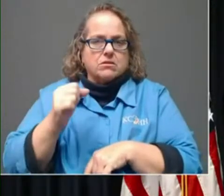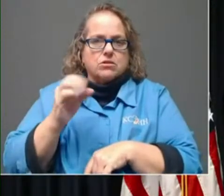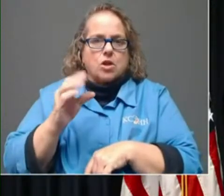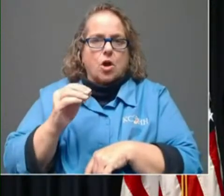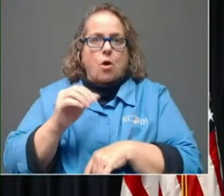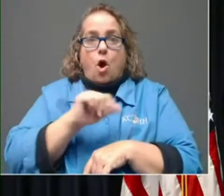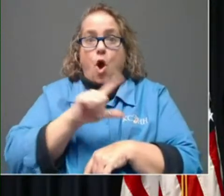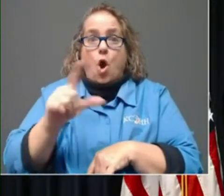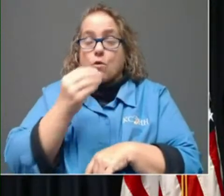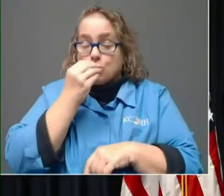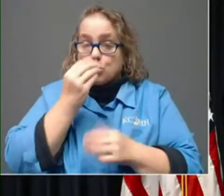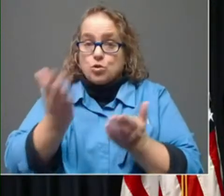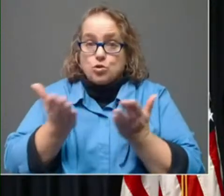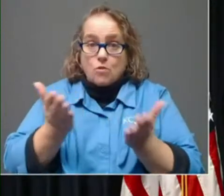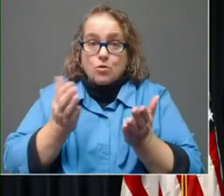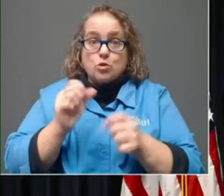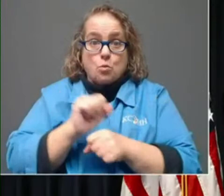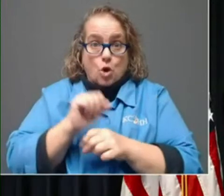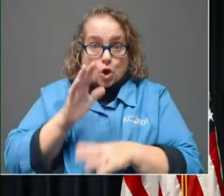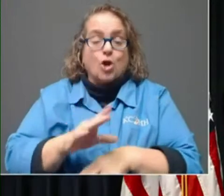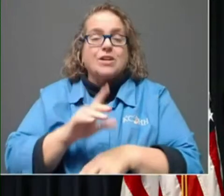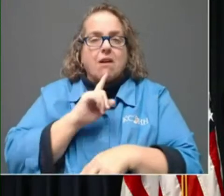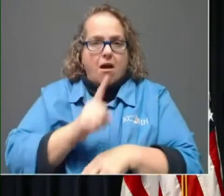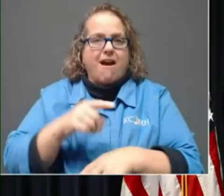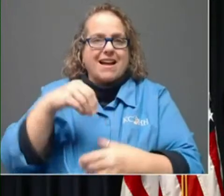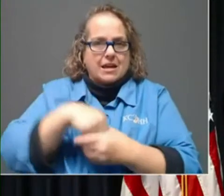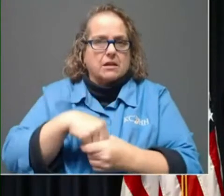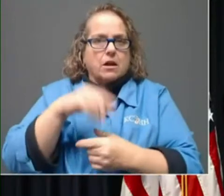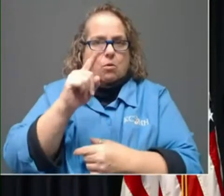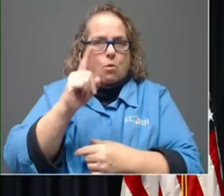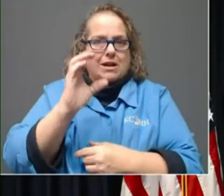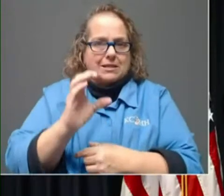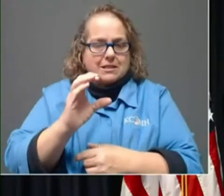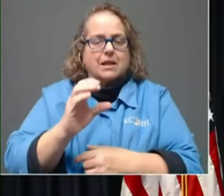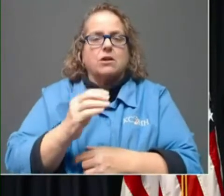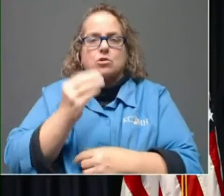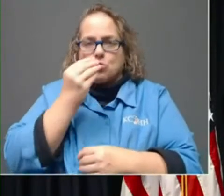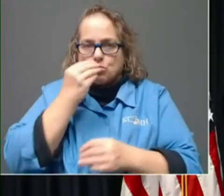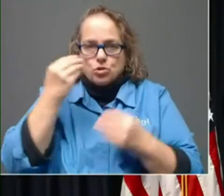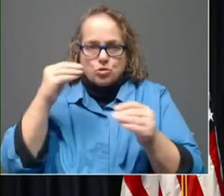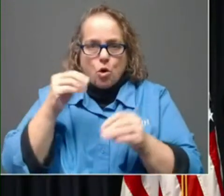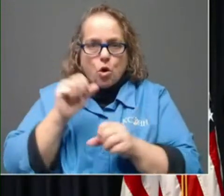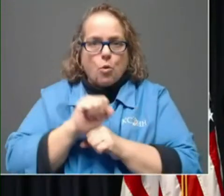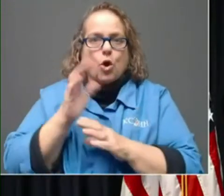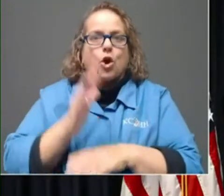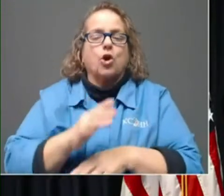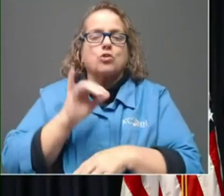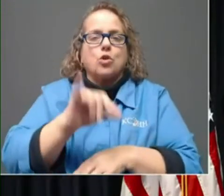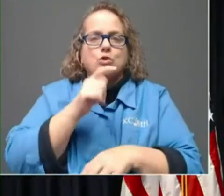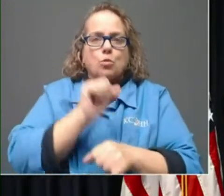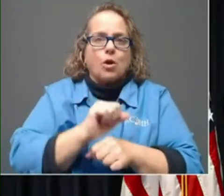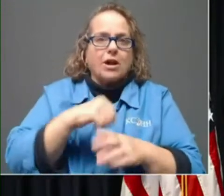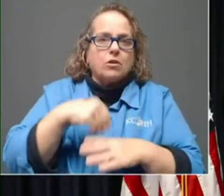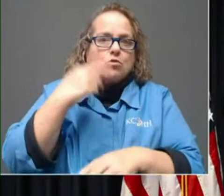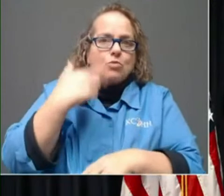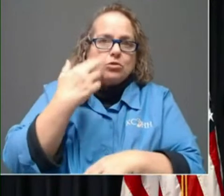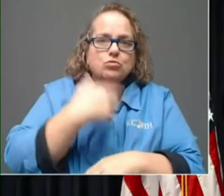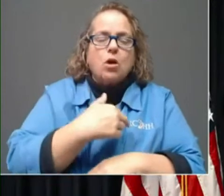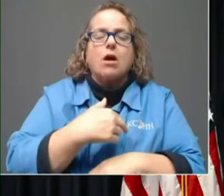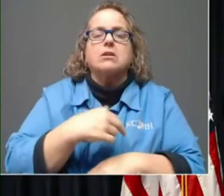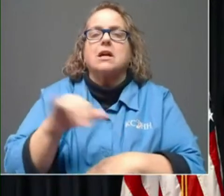service workers are in 1C. That'll include grocery store workers, those who work in restaurants as